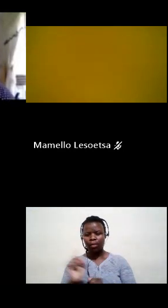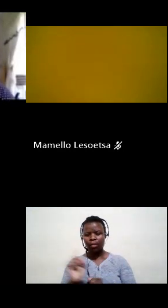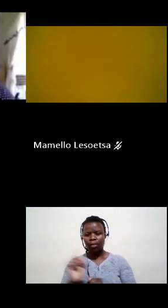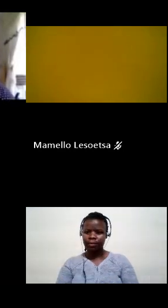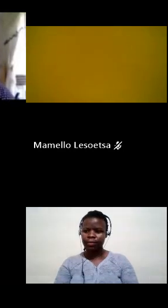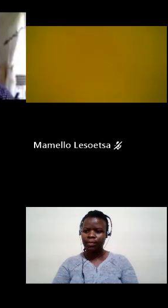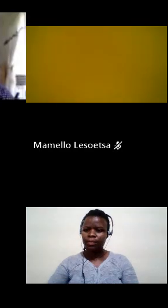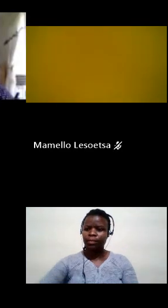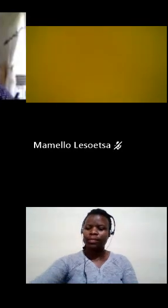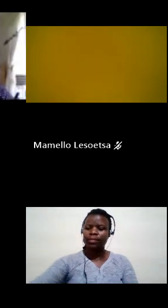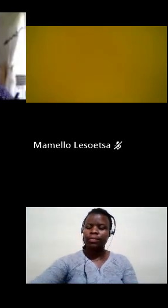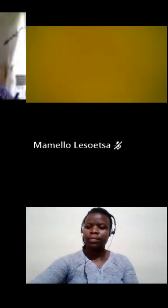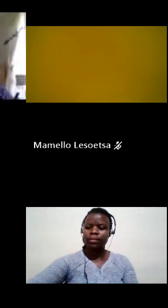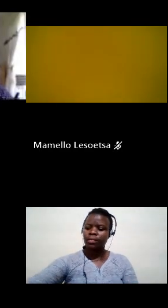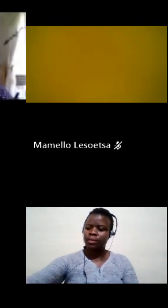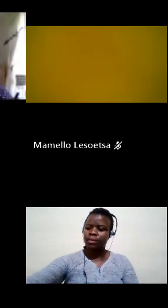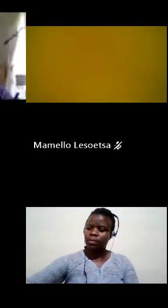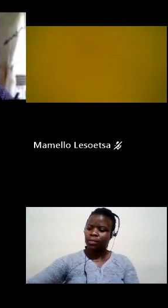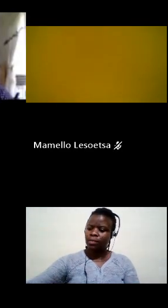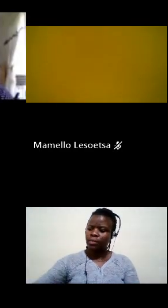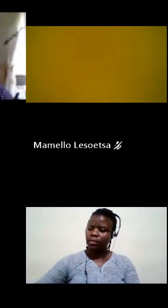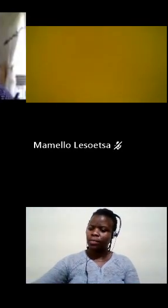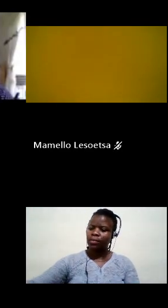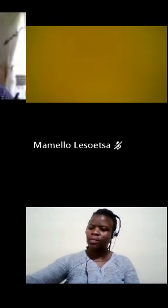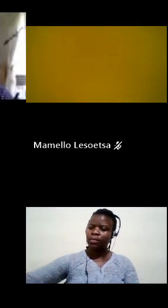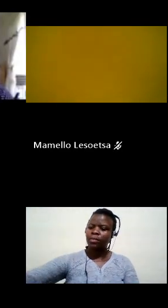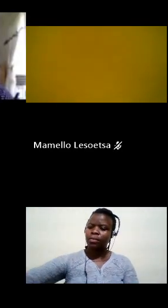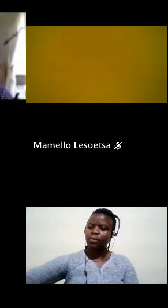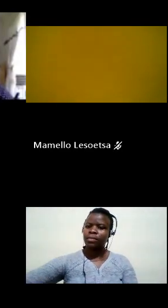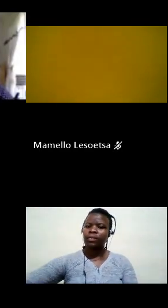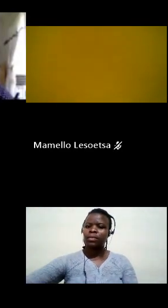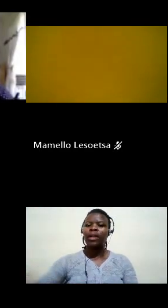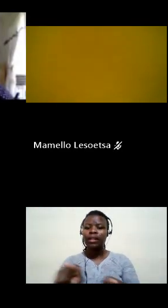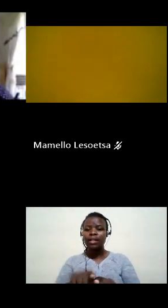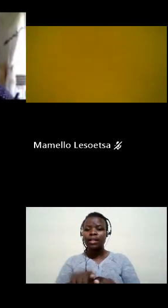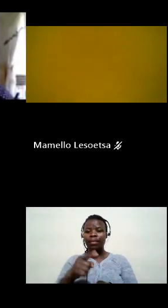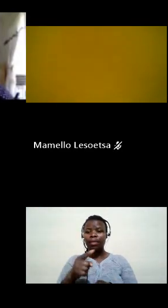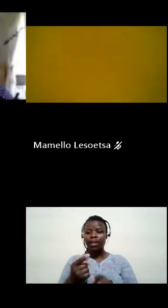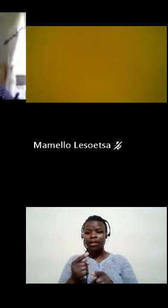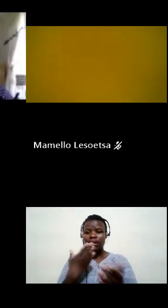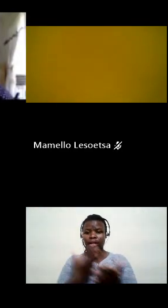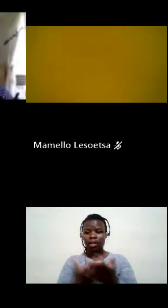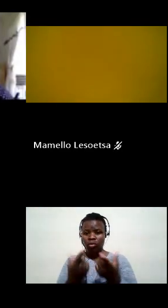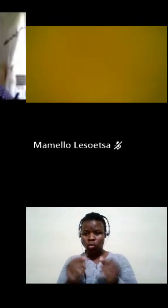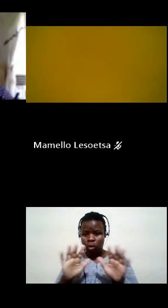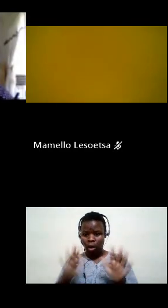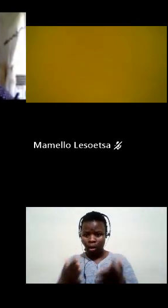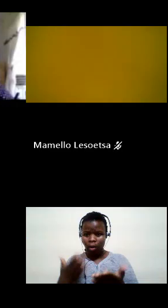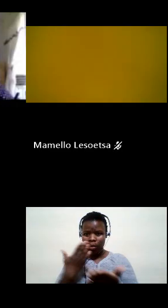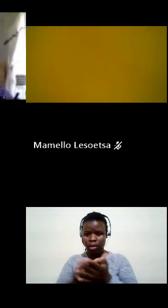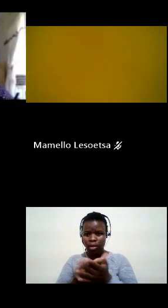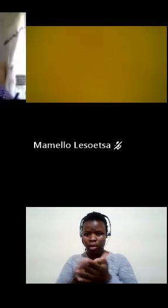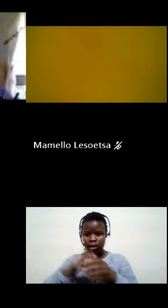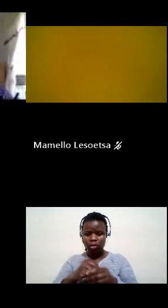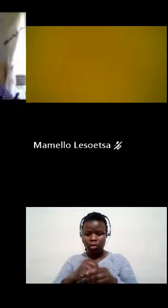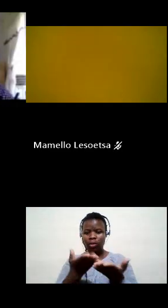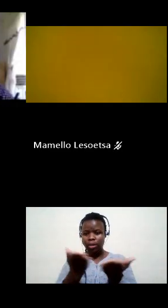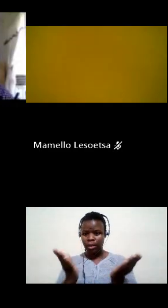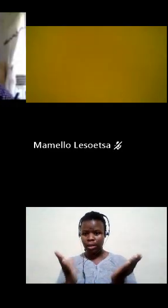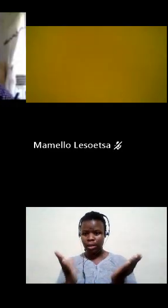creative accommodations can be made to include them, not necessarily monetary or not necessarily infrastructural,